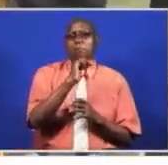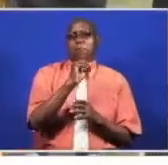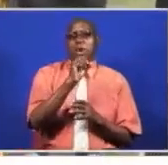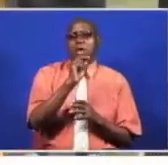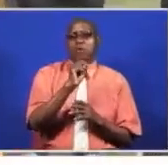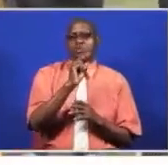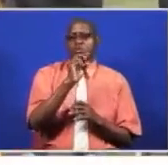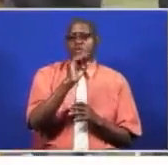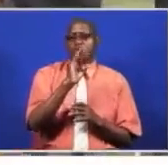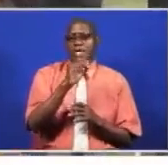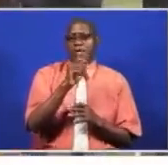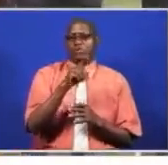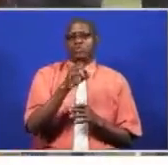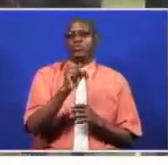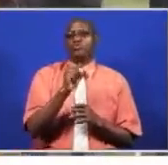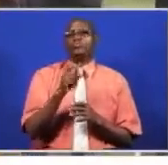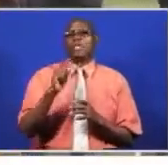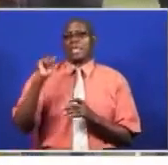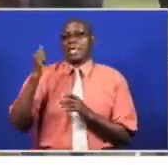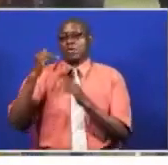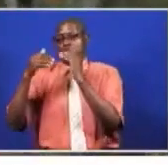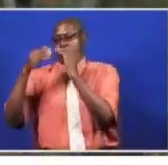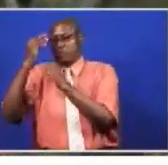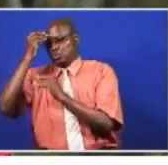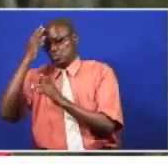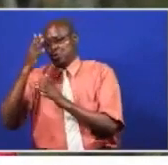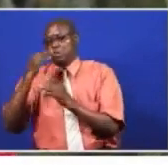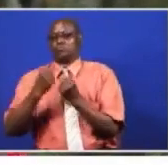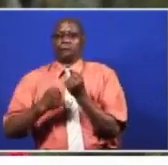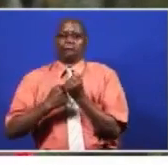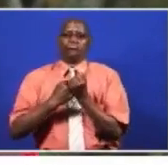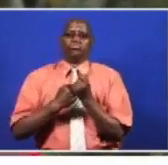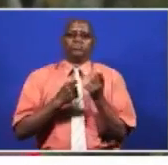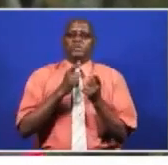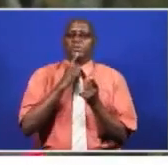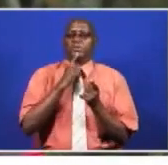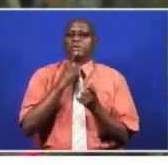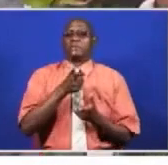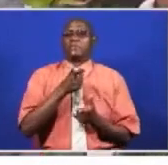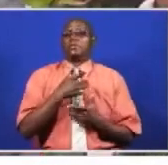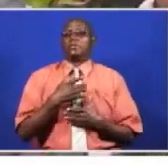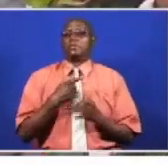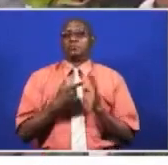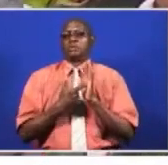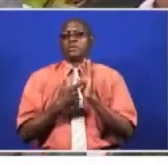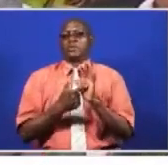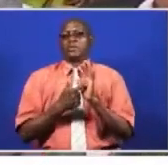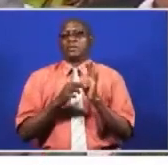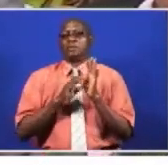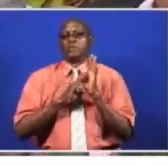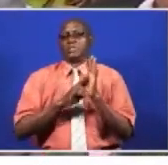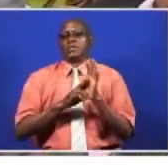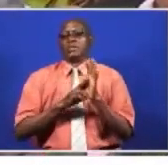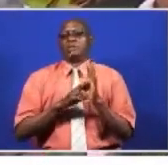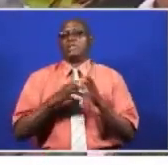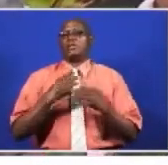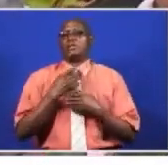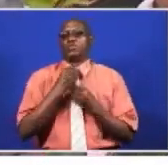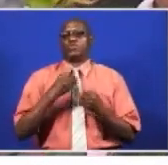has today endorsed the Azimio manifesto, saying it represents the interests of the youth. After intense